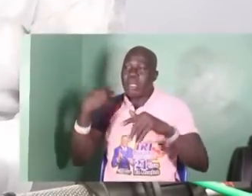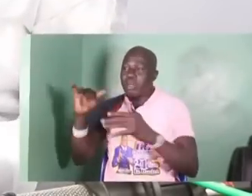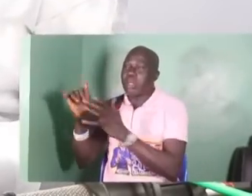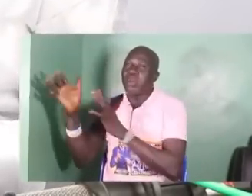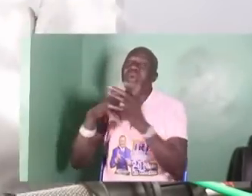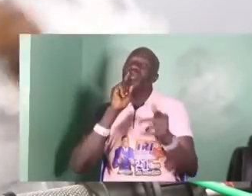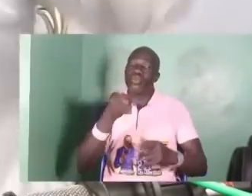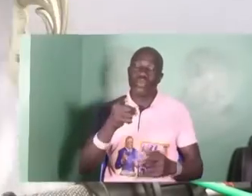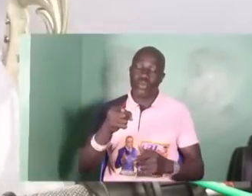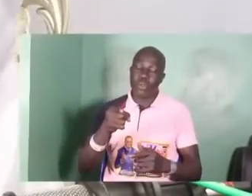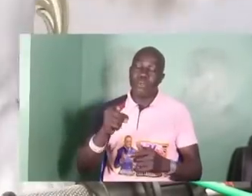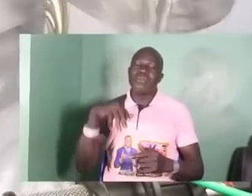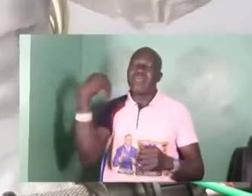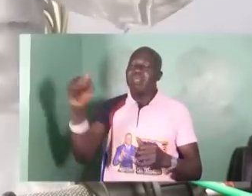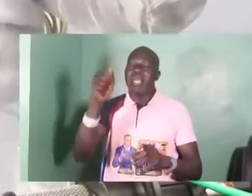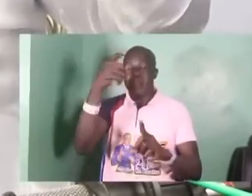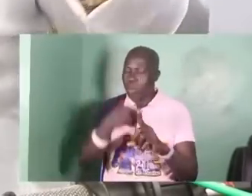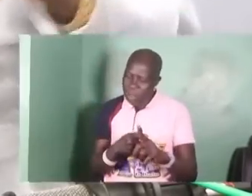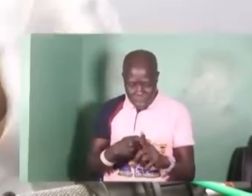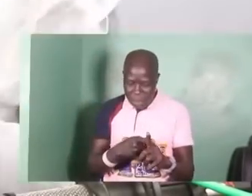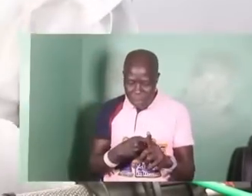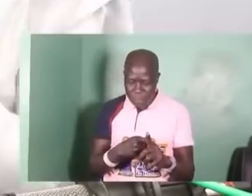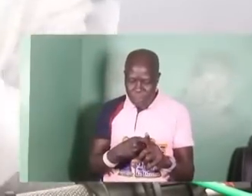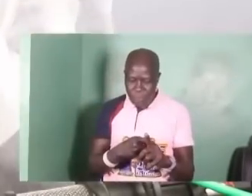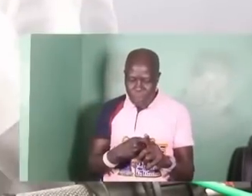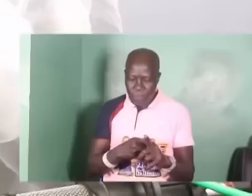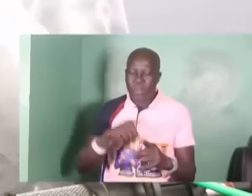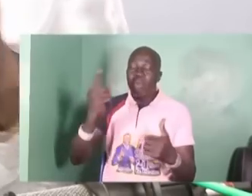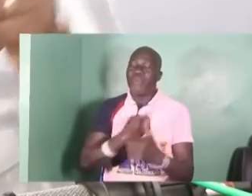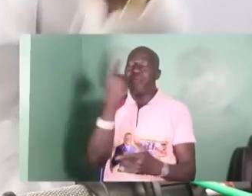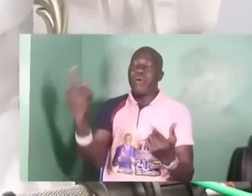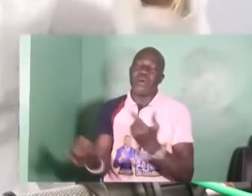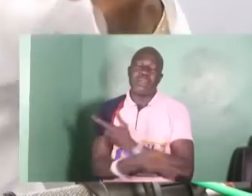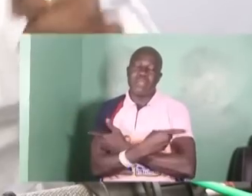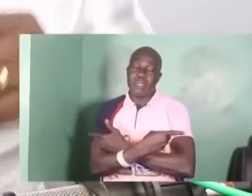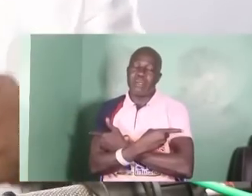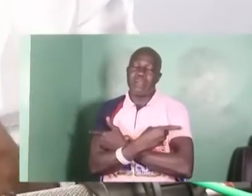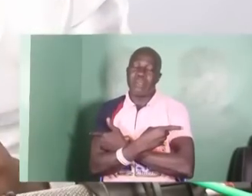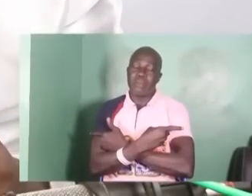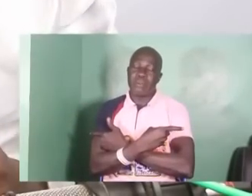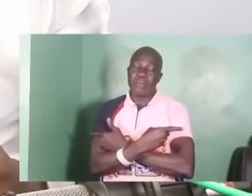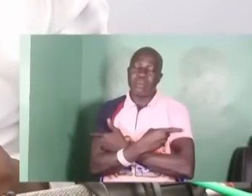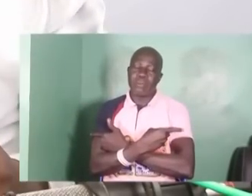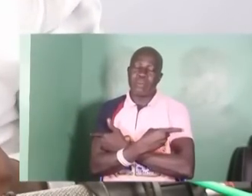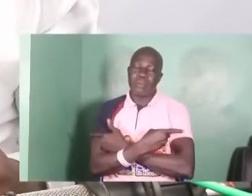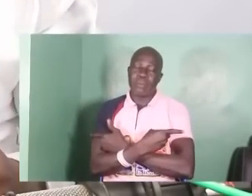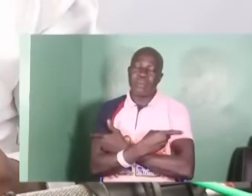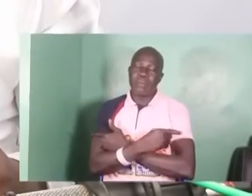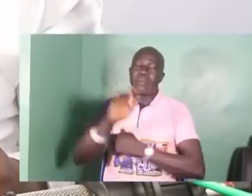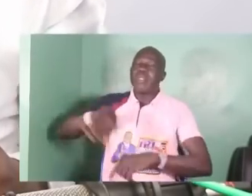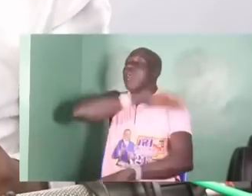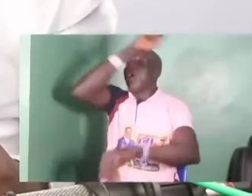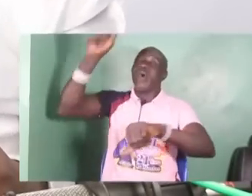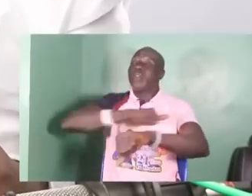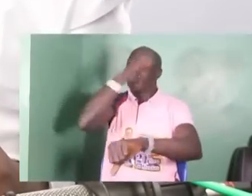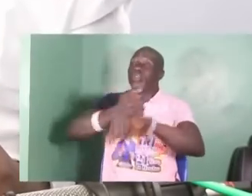Jesus that the name can do anything be oruko na le so gbogbo bene yes only emi le so gbogbo I can do everything all things in Christ the one